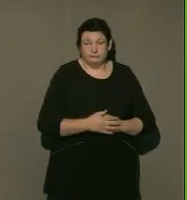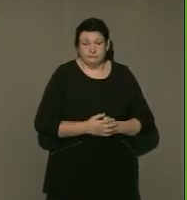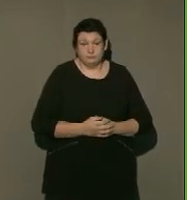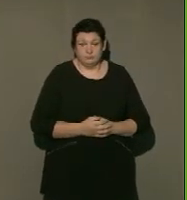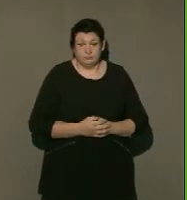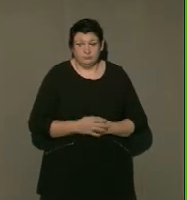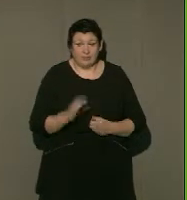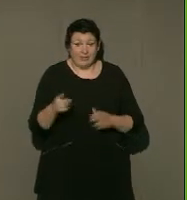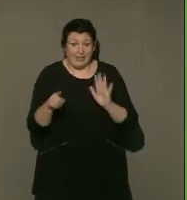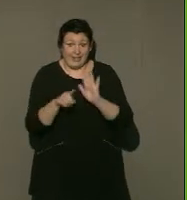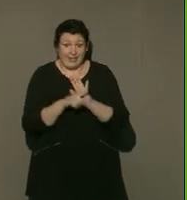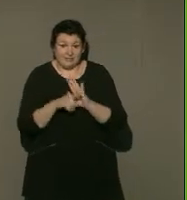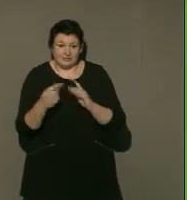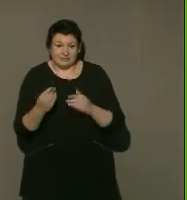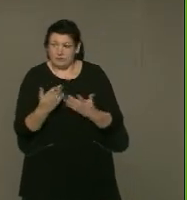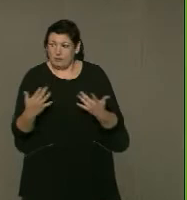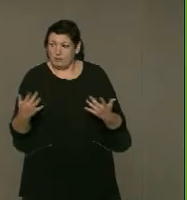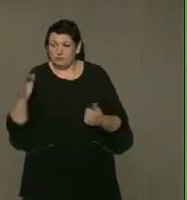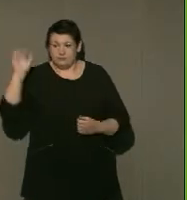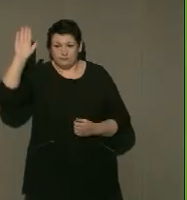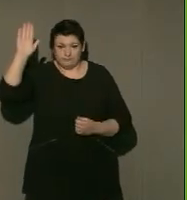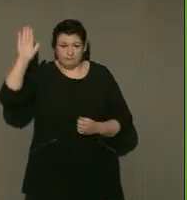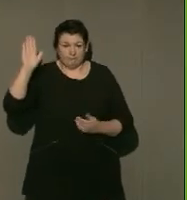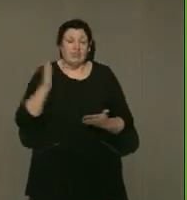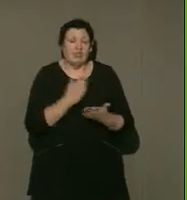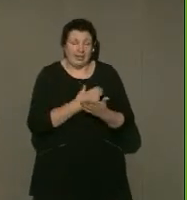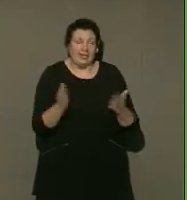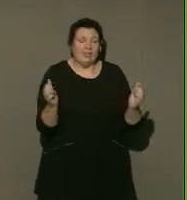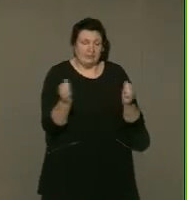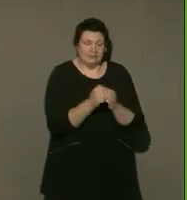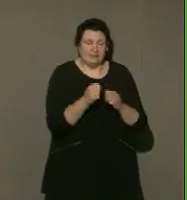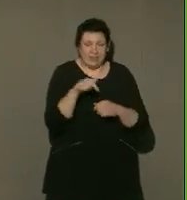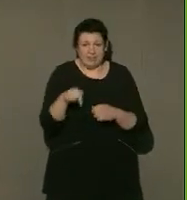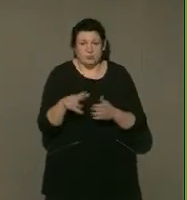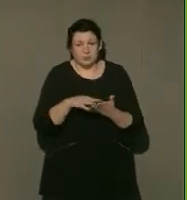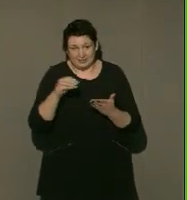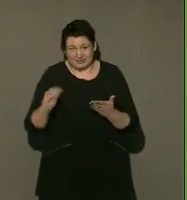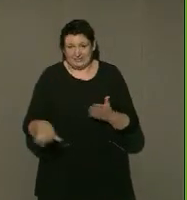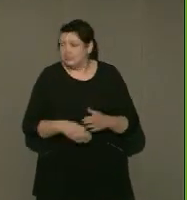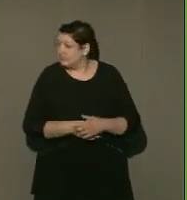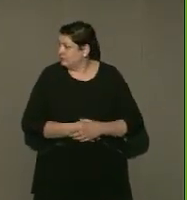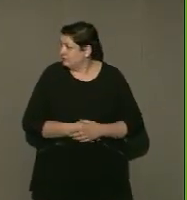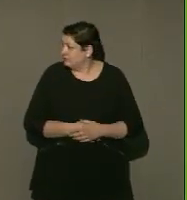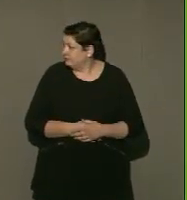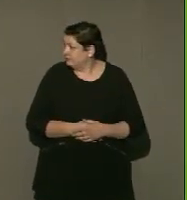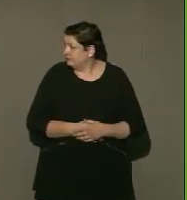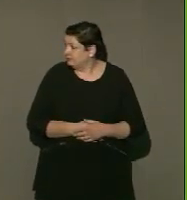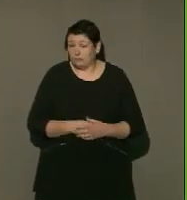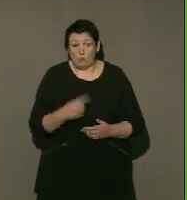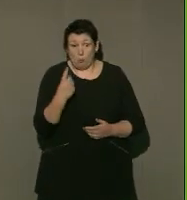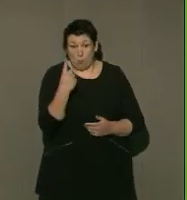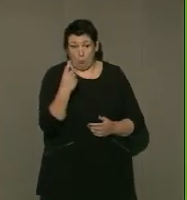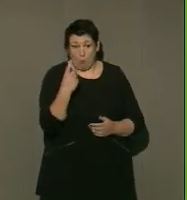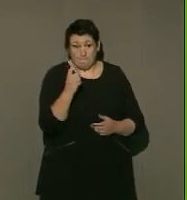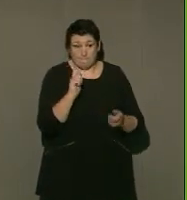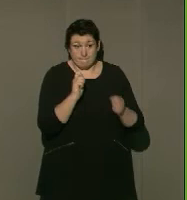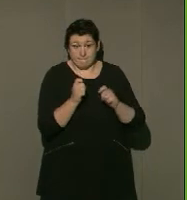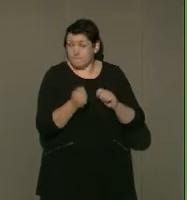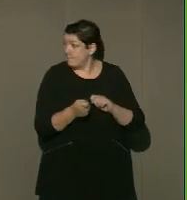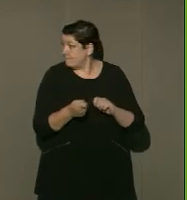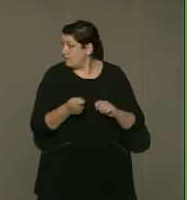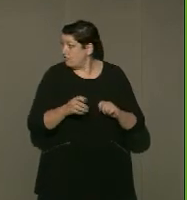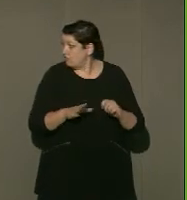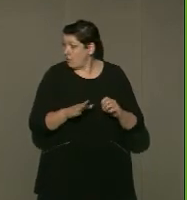and those against, it clearly falls. I have another amendment proposed by Liam